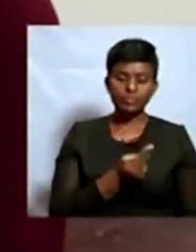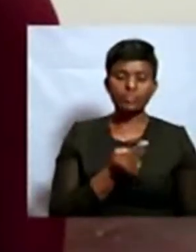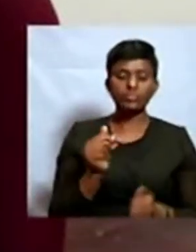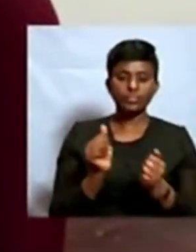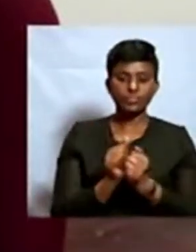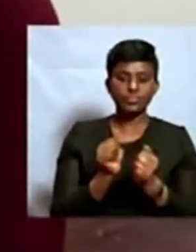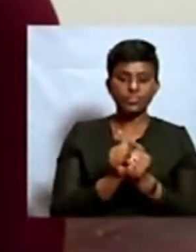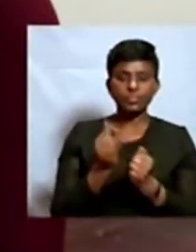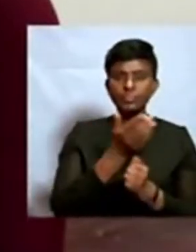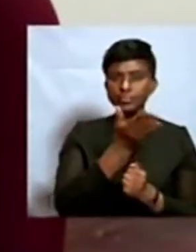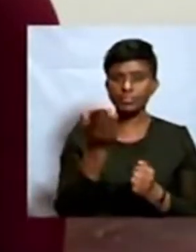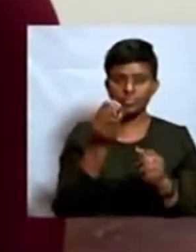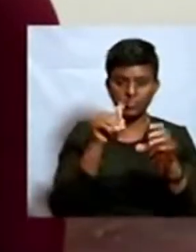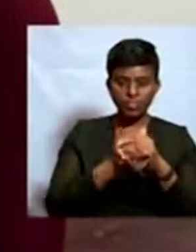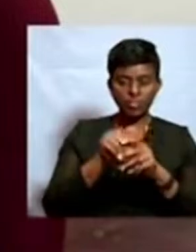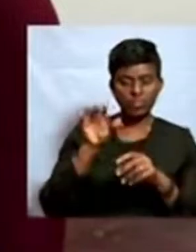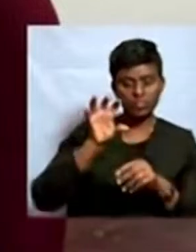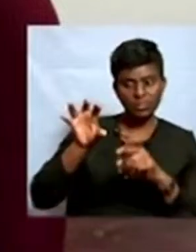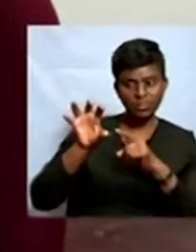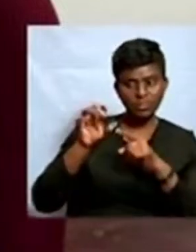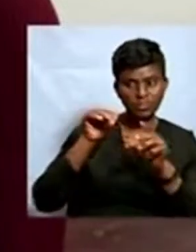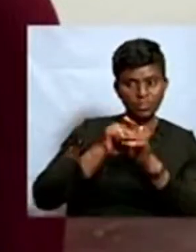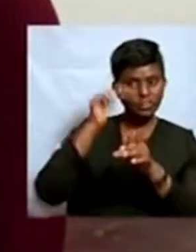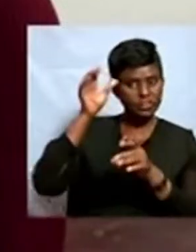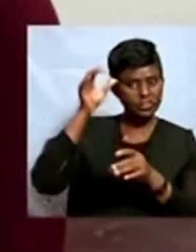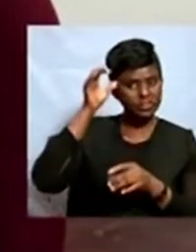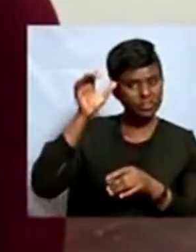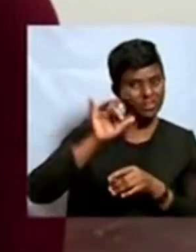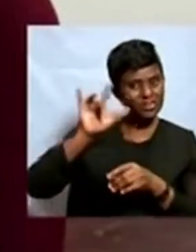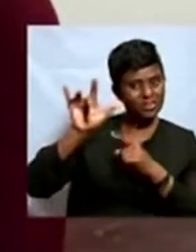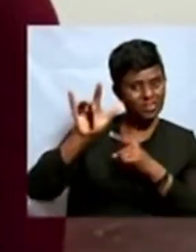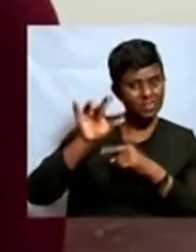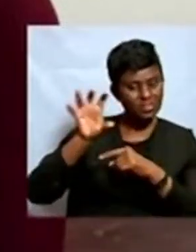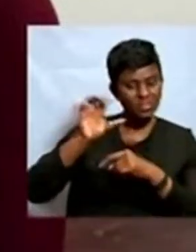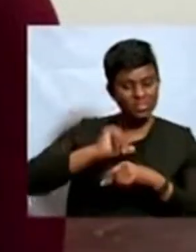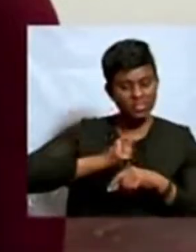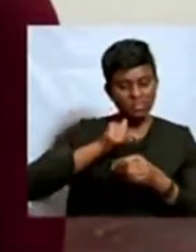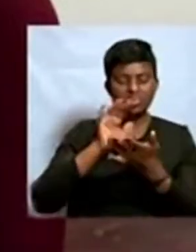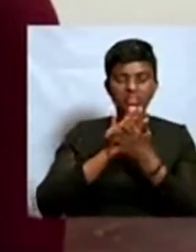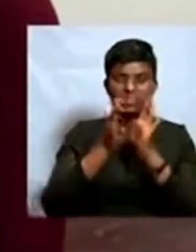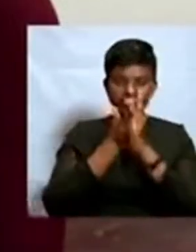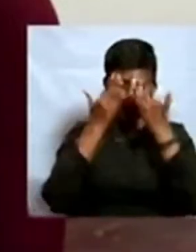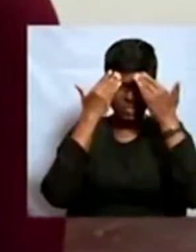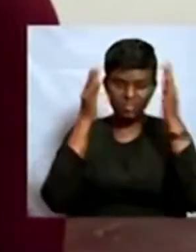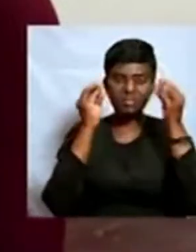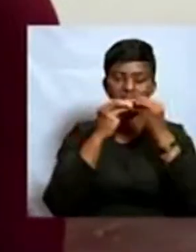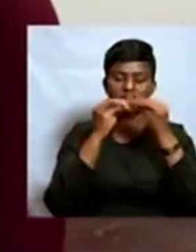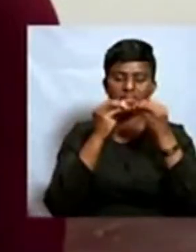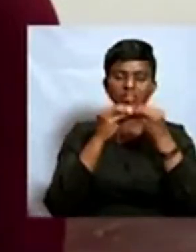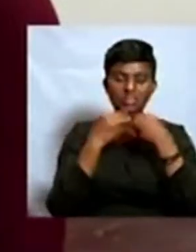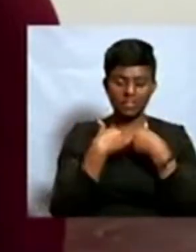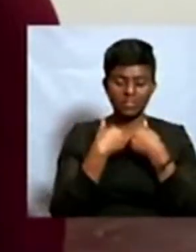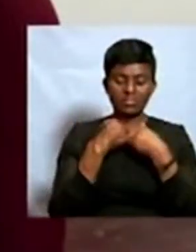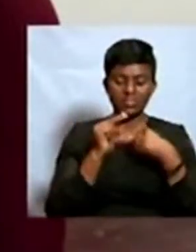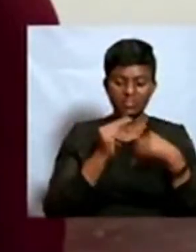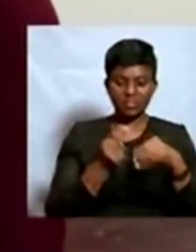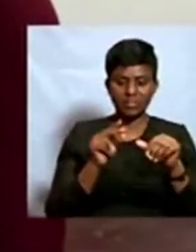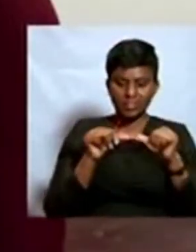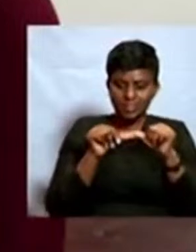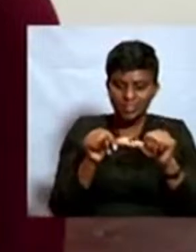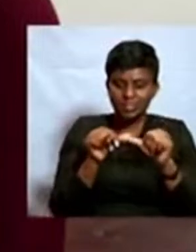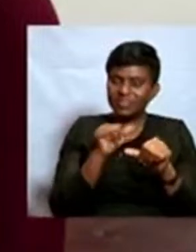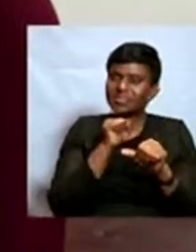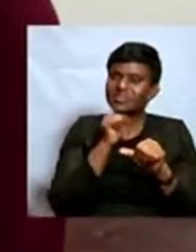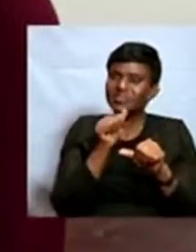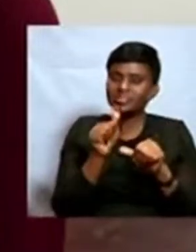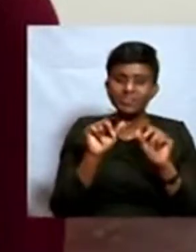the players in the sector, in the civil aviation sector, we realize that we are still not